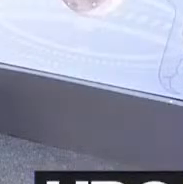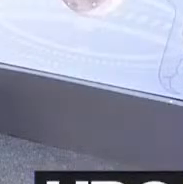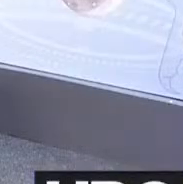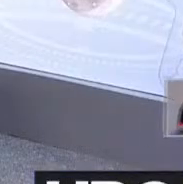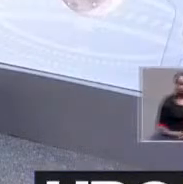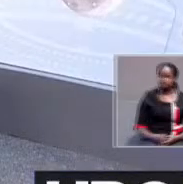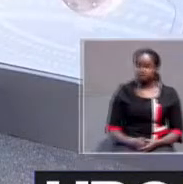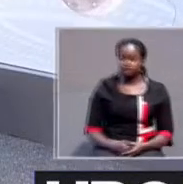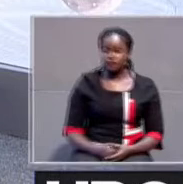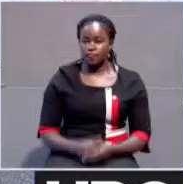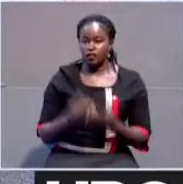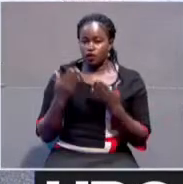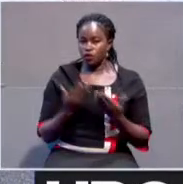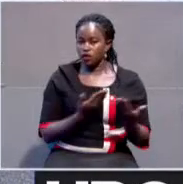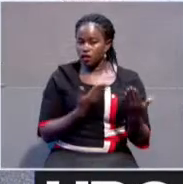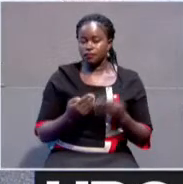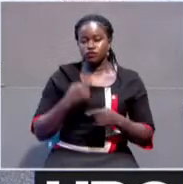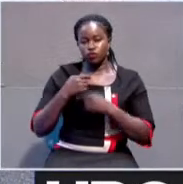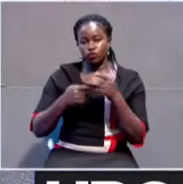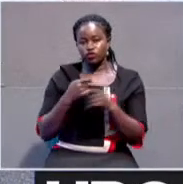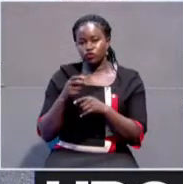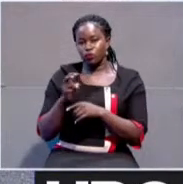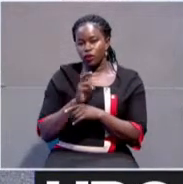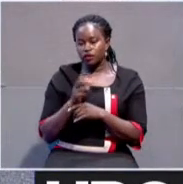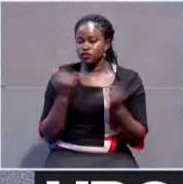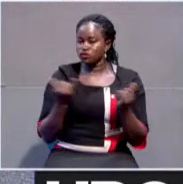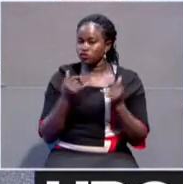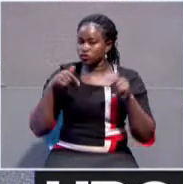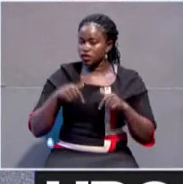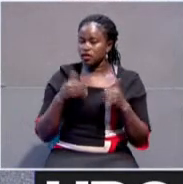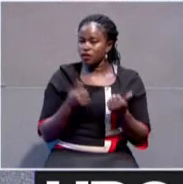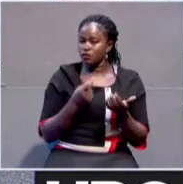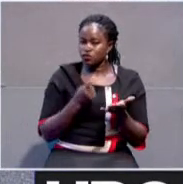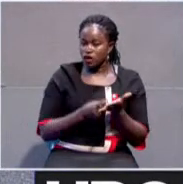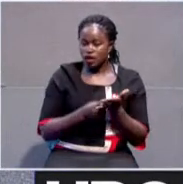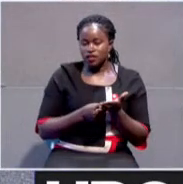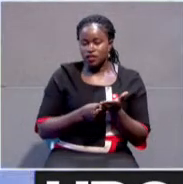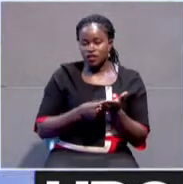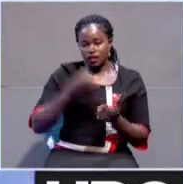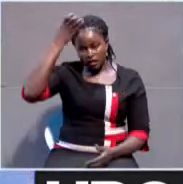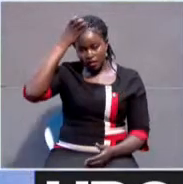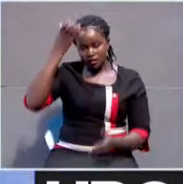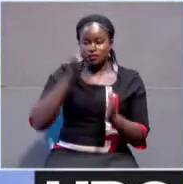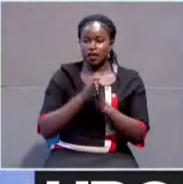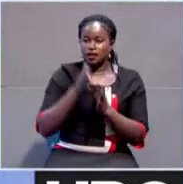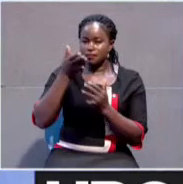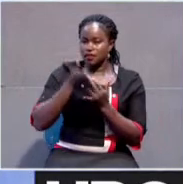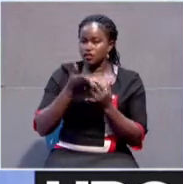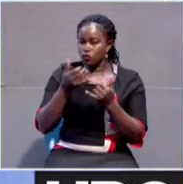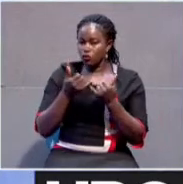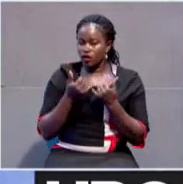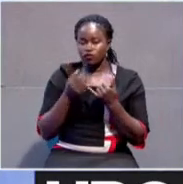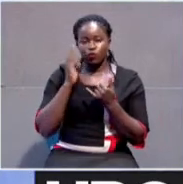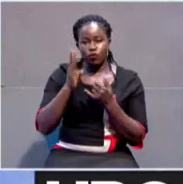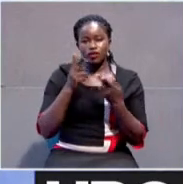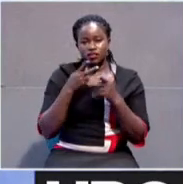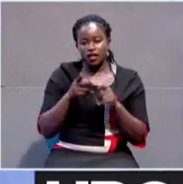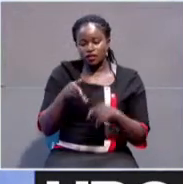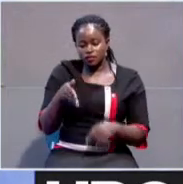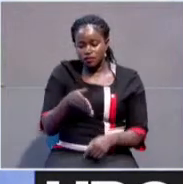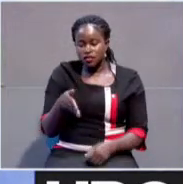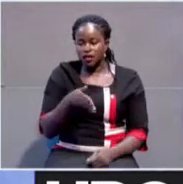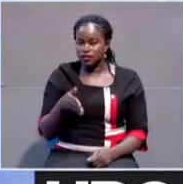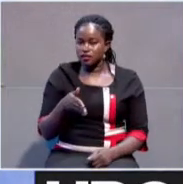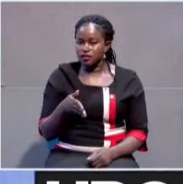Welcome back. You are still watching News Tonight. Now, Uganda nurses and midwives will, effective midnight,